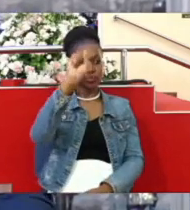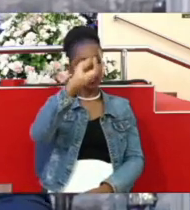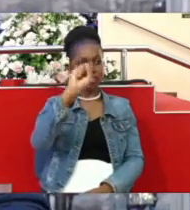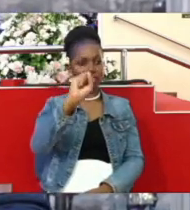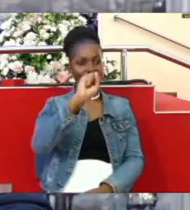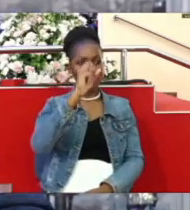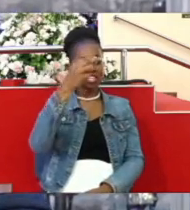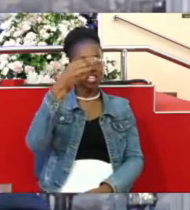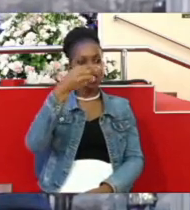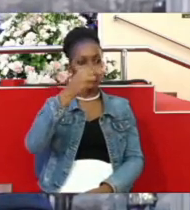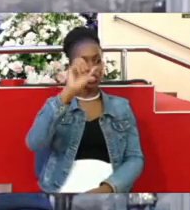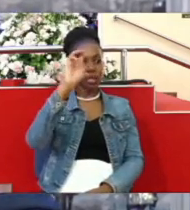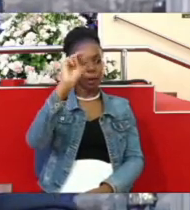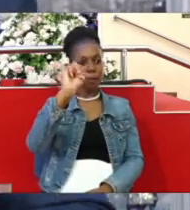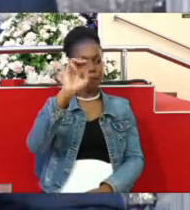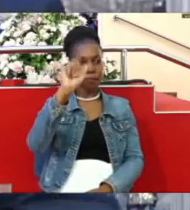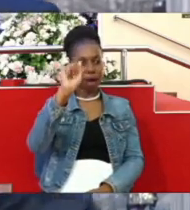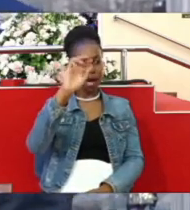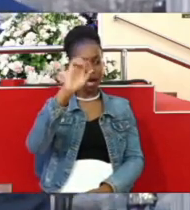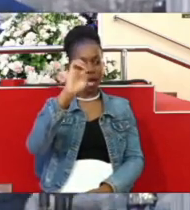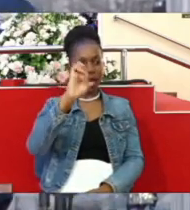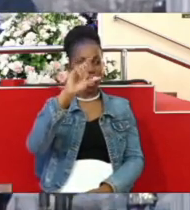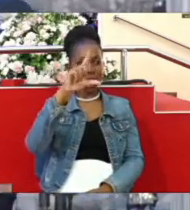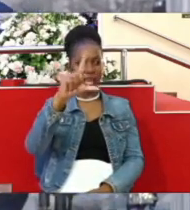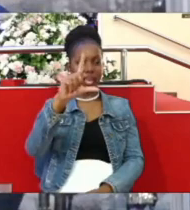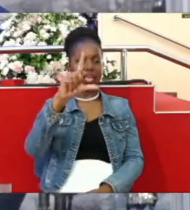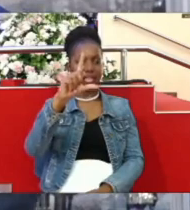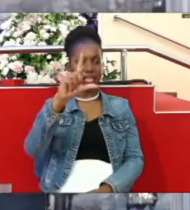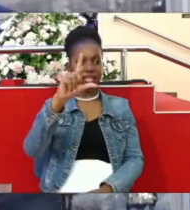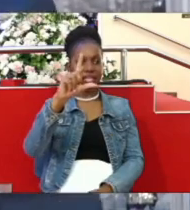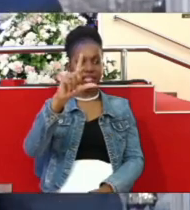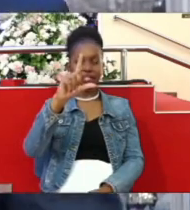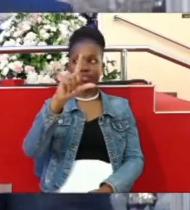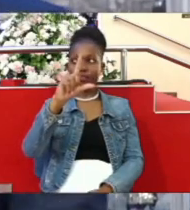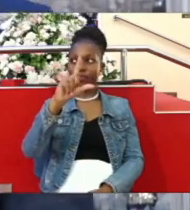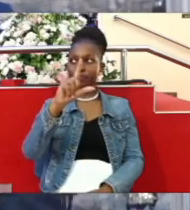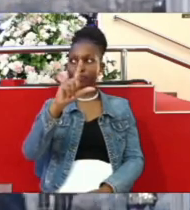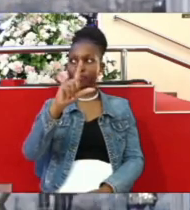Praise the name of the Lord. Whatever that you are battling with,